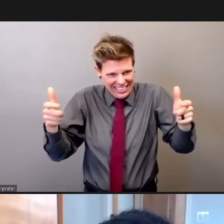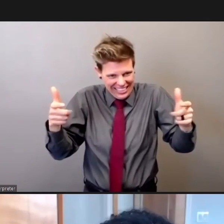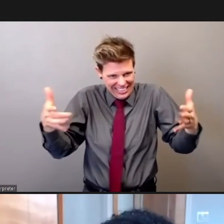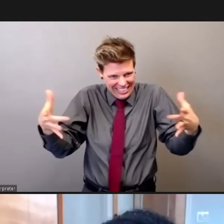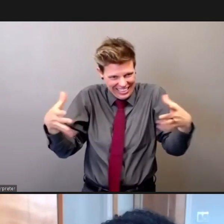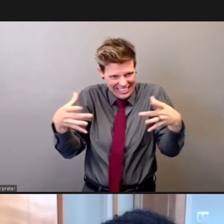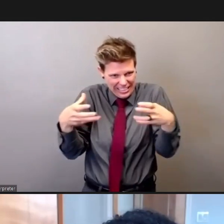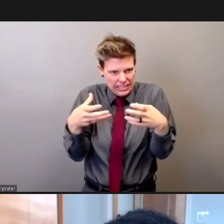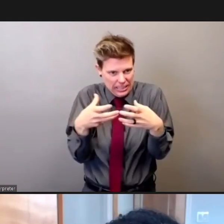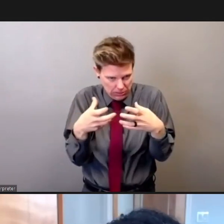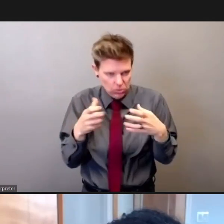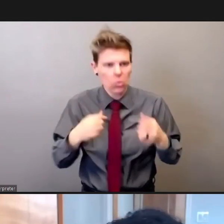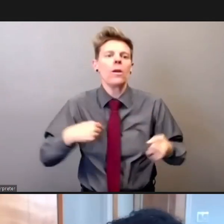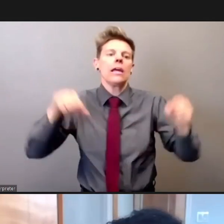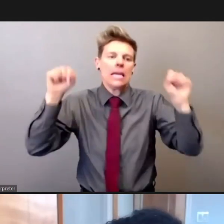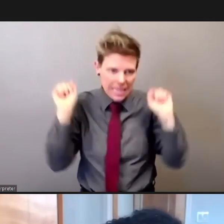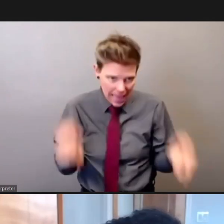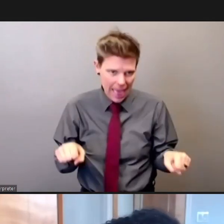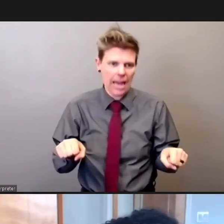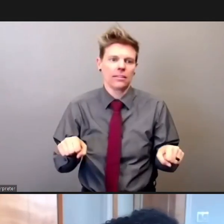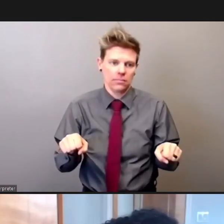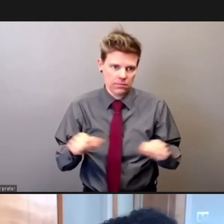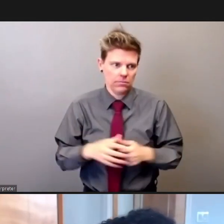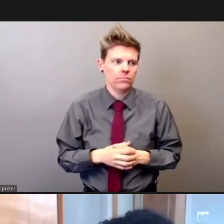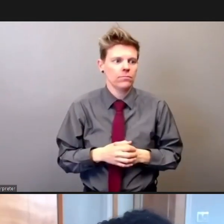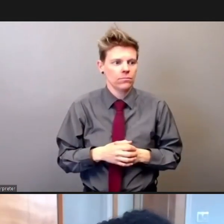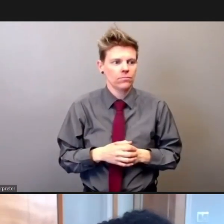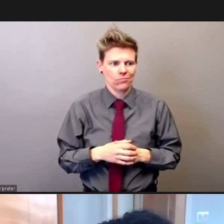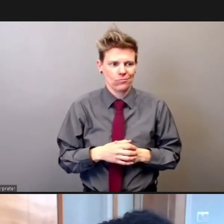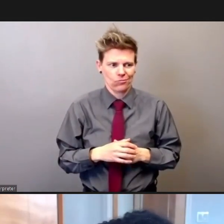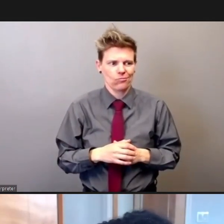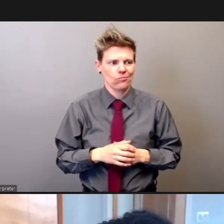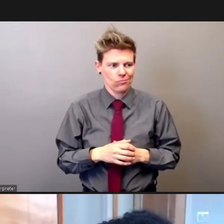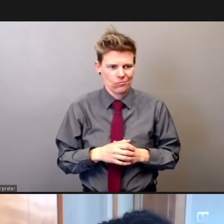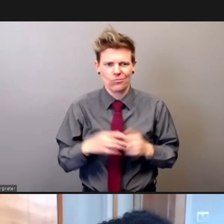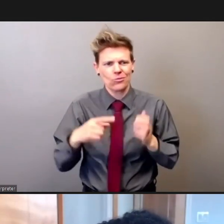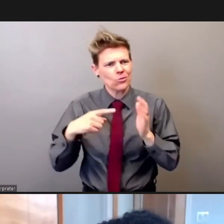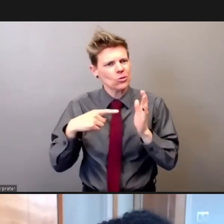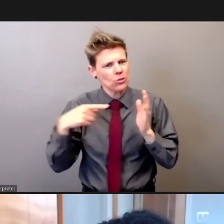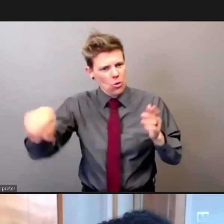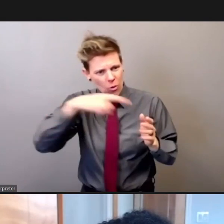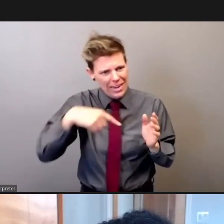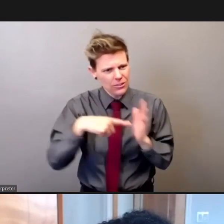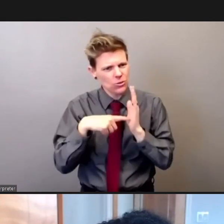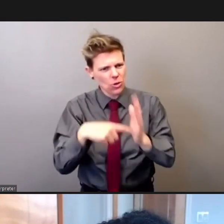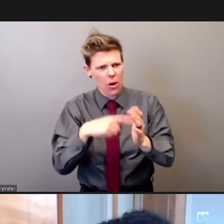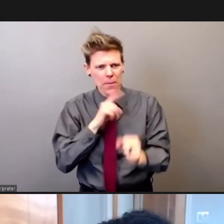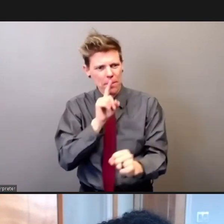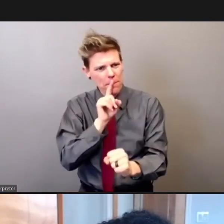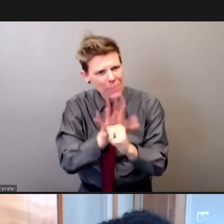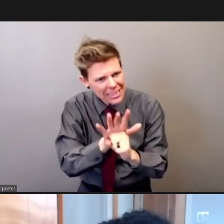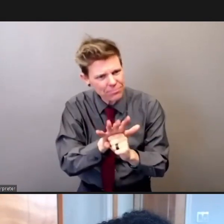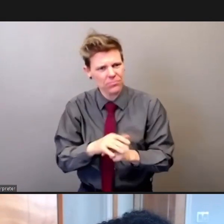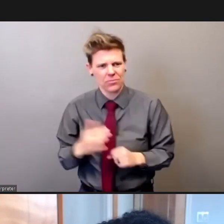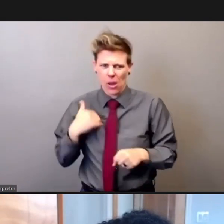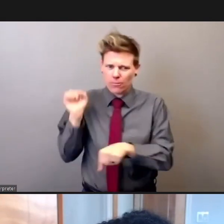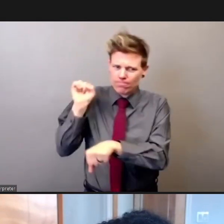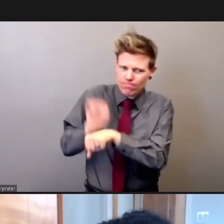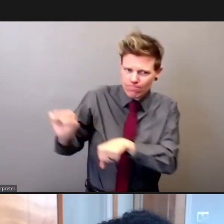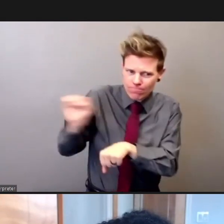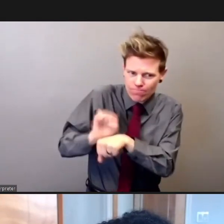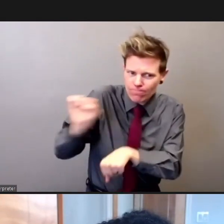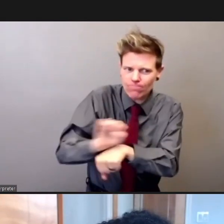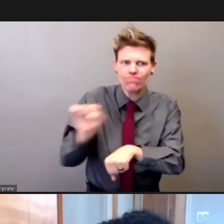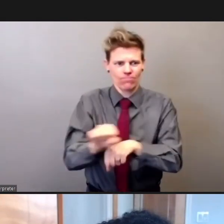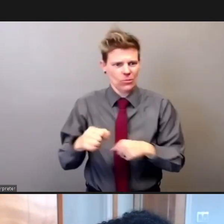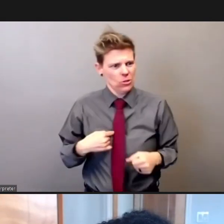do that too. And in fact, we've shown that our dedication can really restrict that transmission, and we're saving